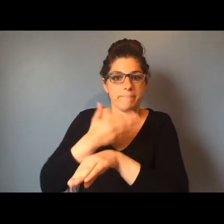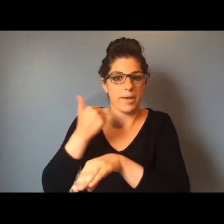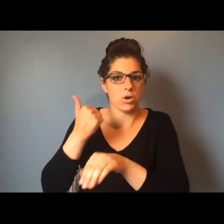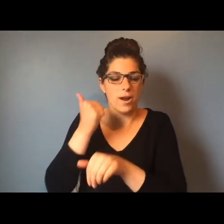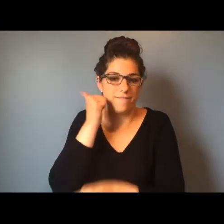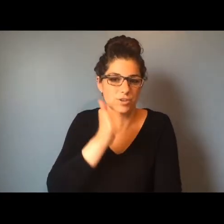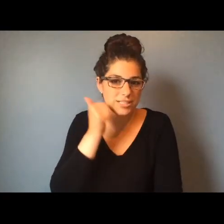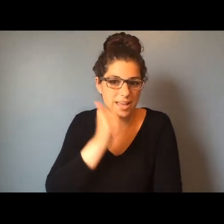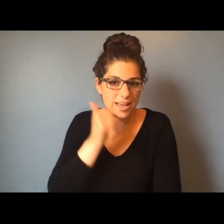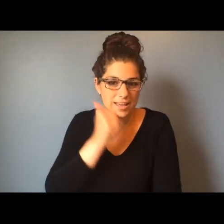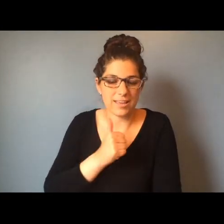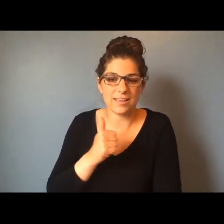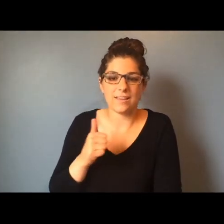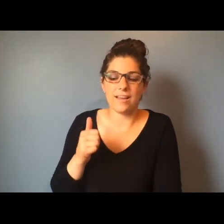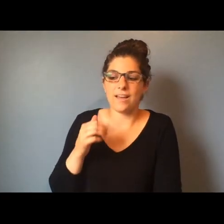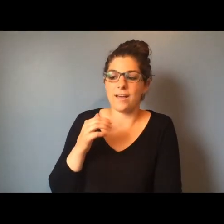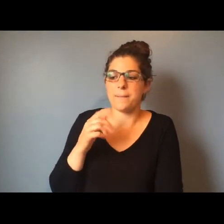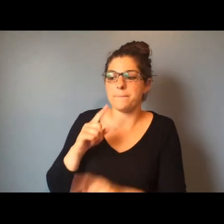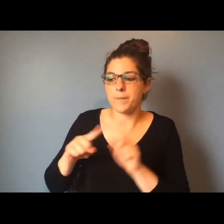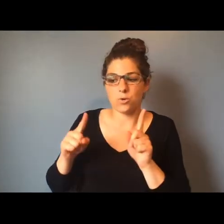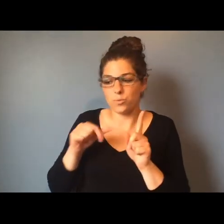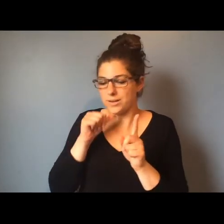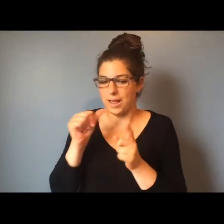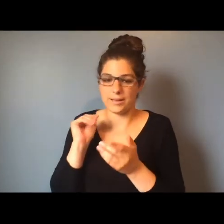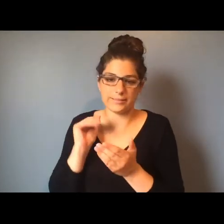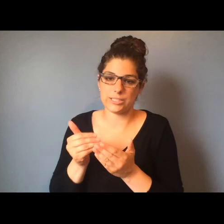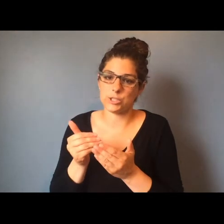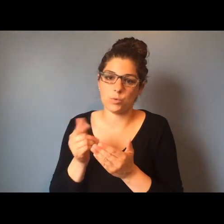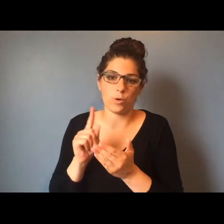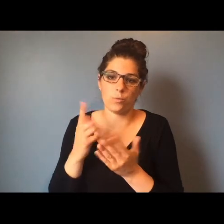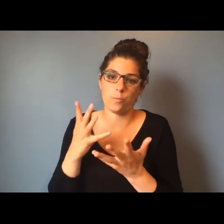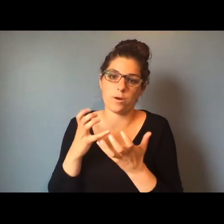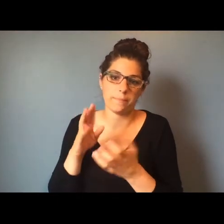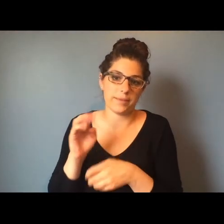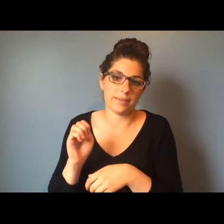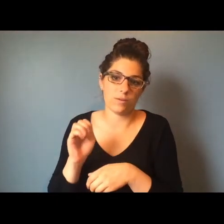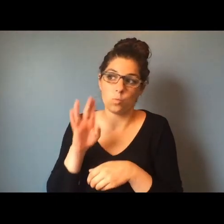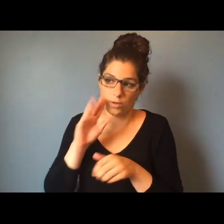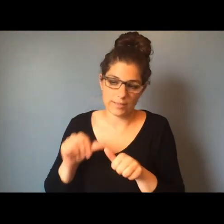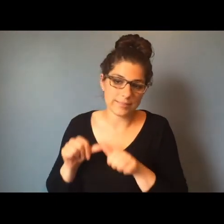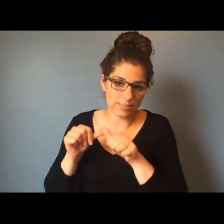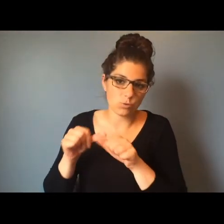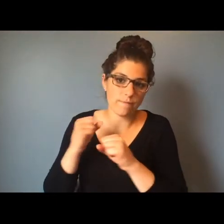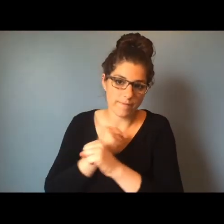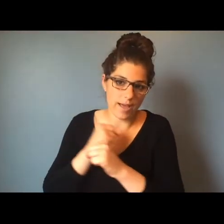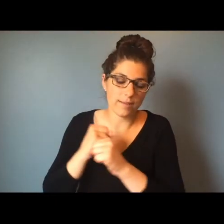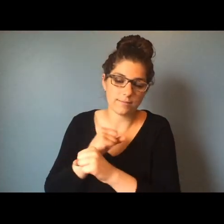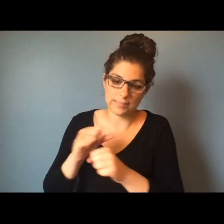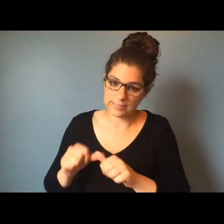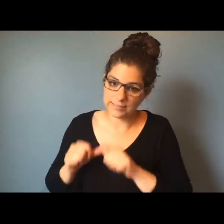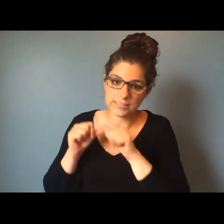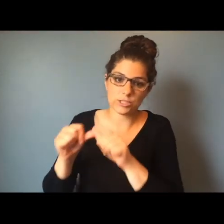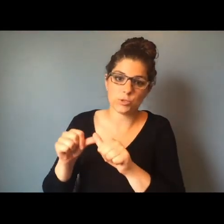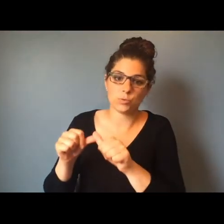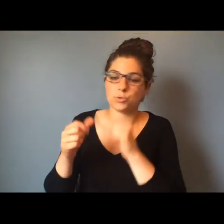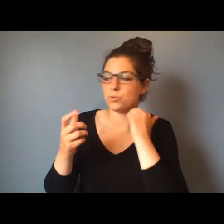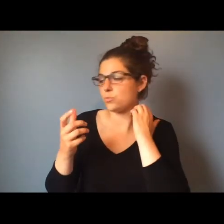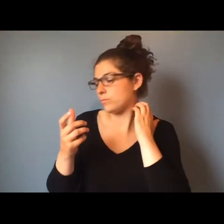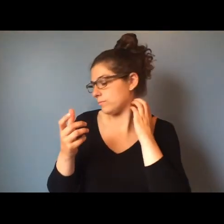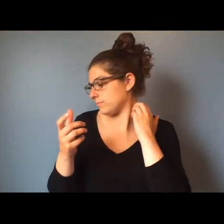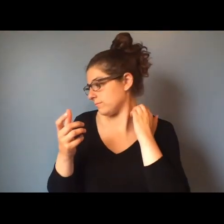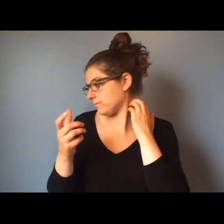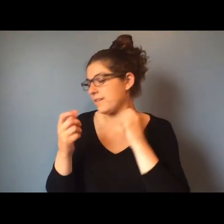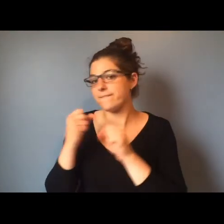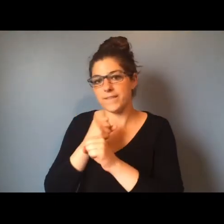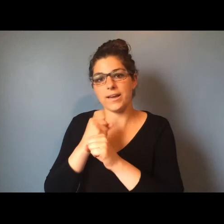every day. But we're nowhere near where we want to be, and we're going to continue to fight. We're going to continue to